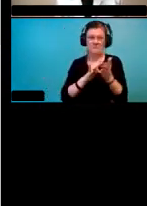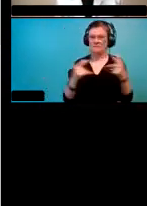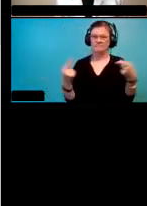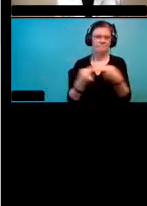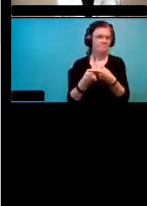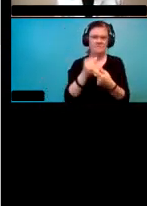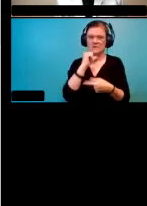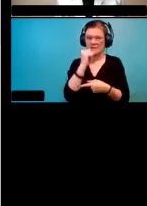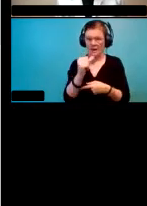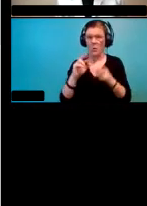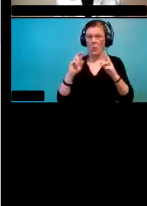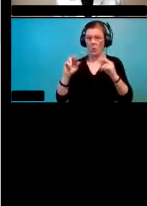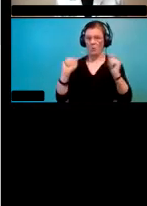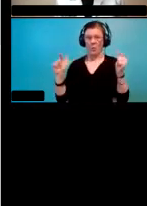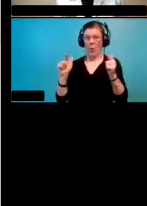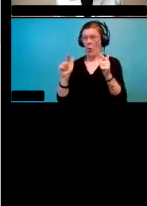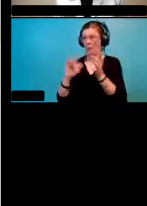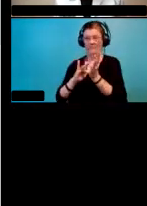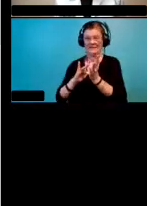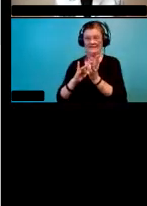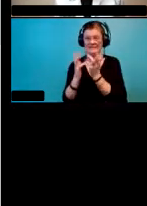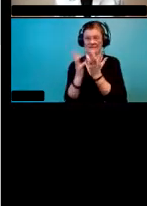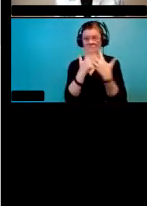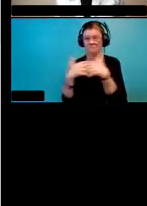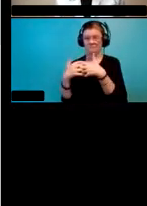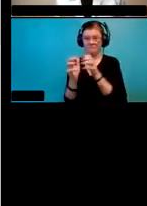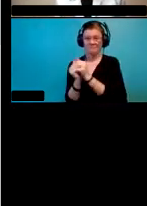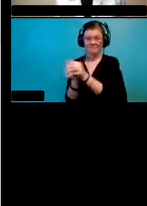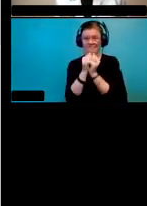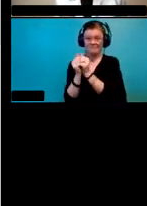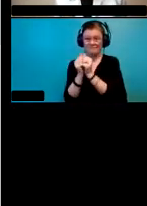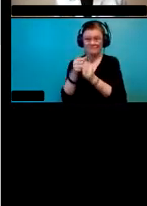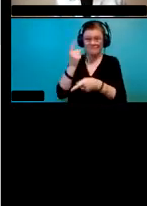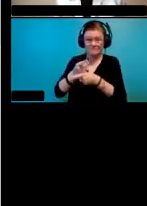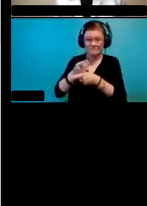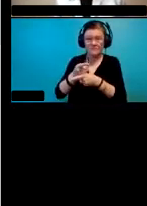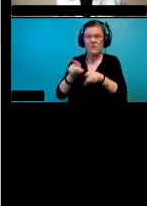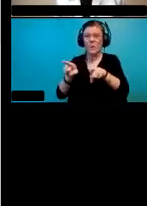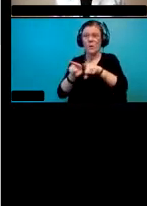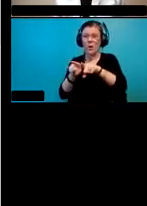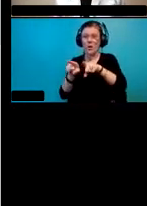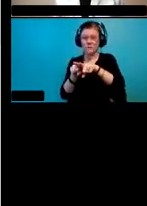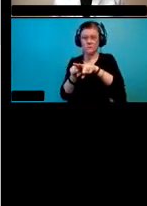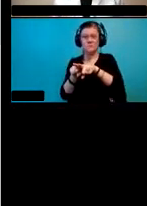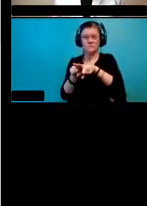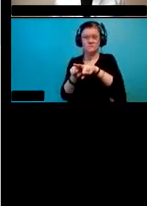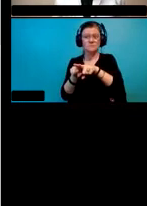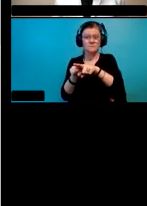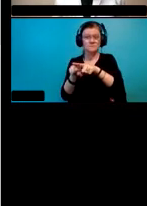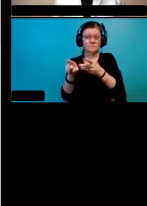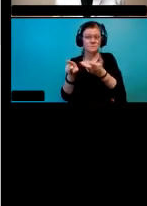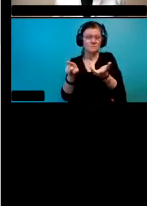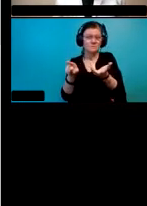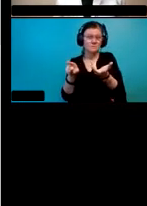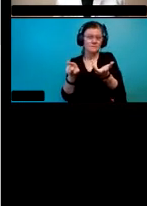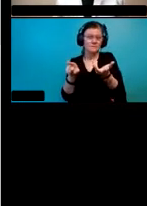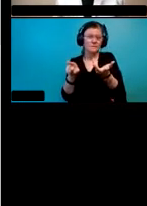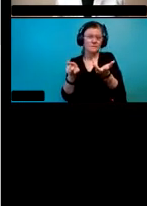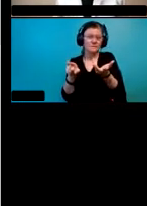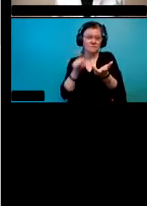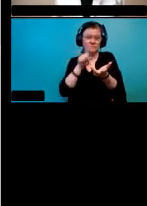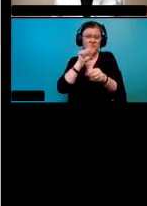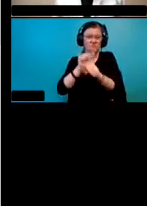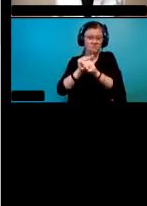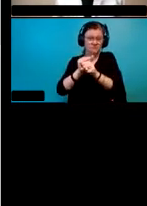medications all play well in the sandbox together, as well as making sure that we are